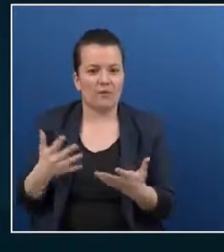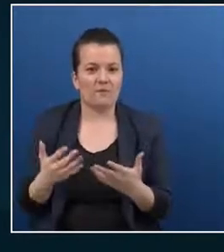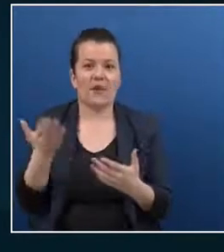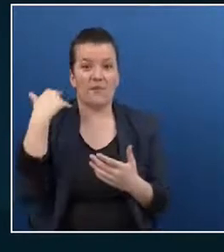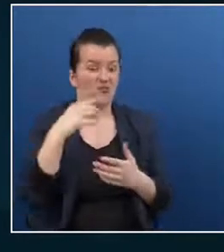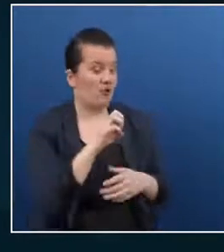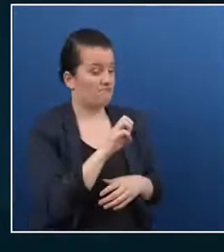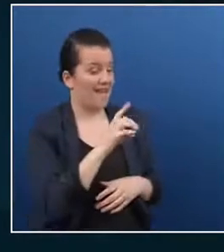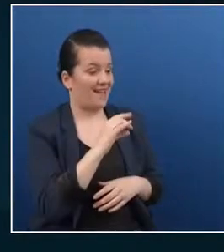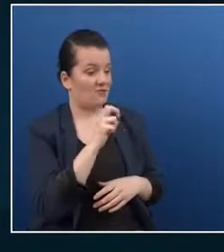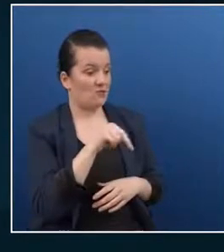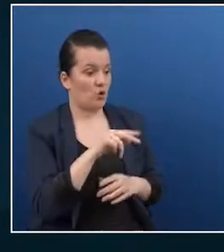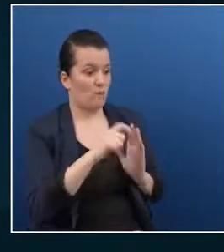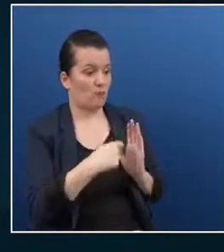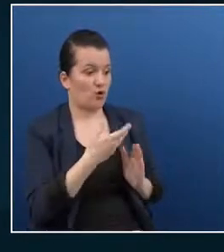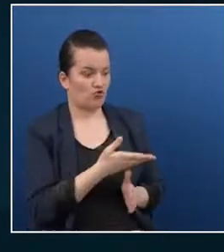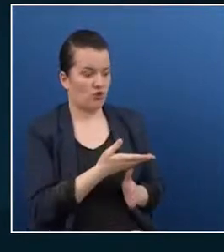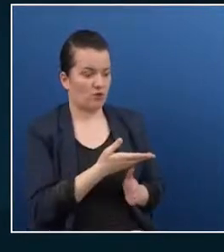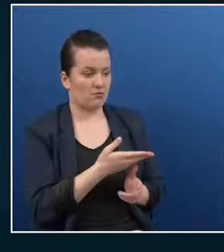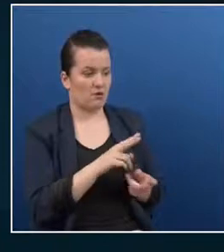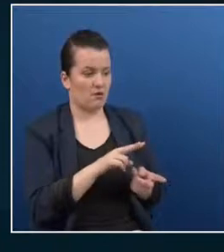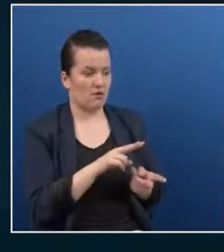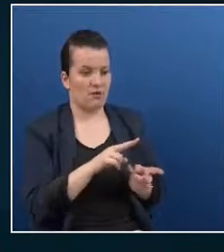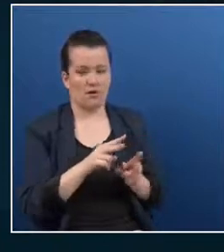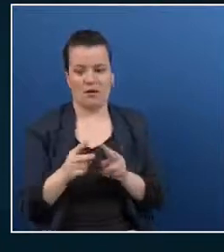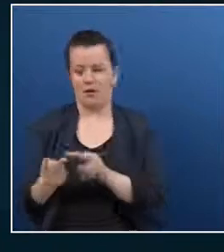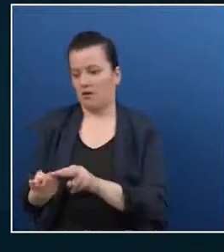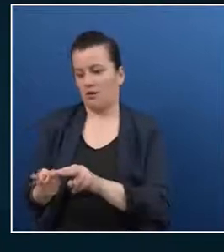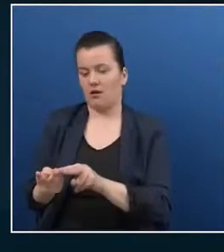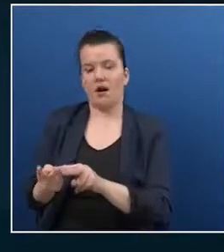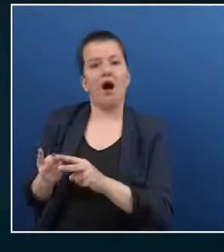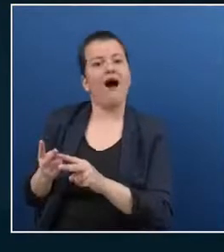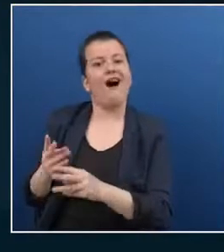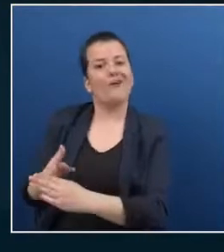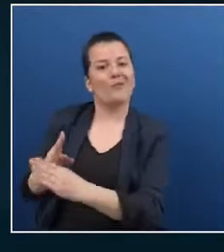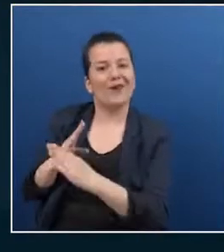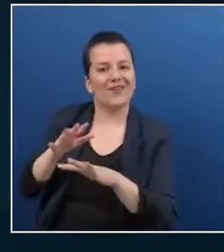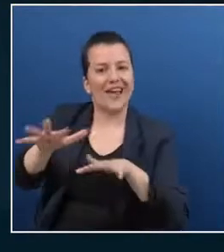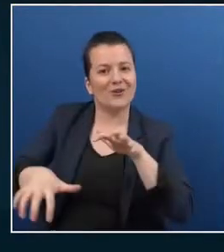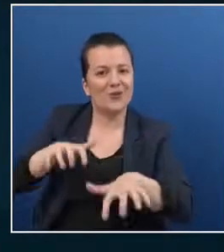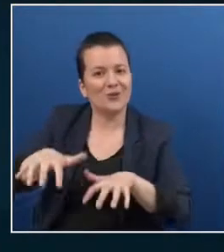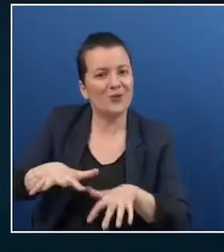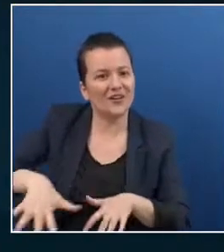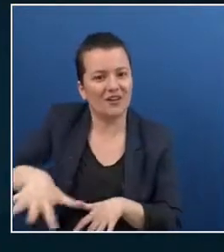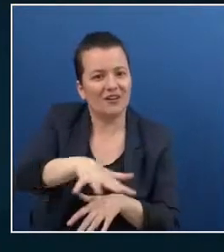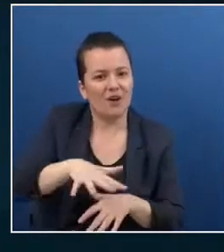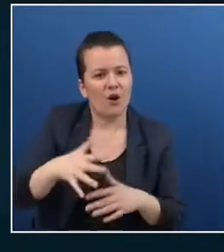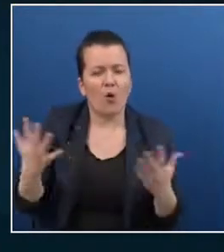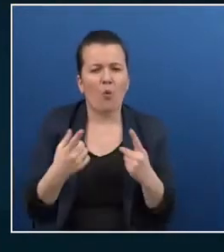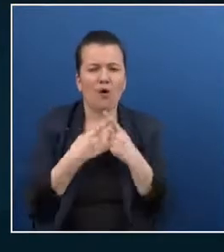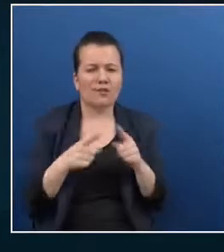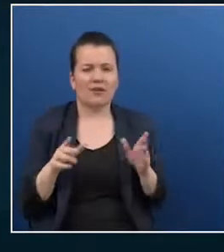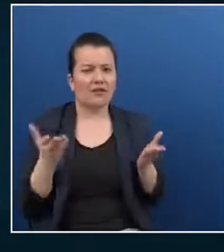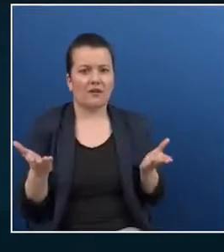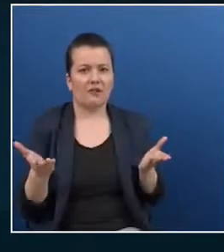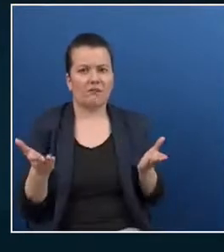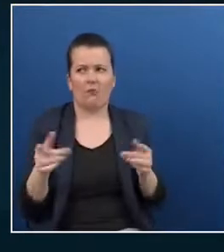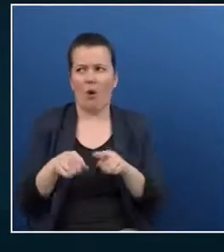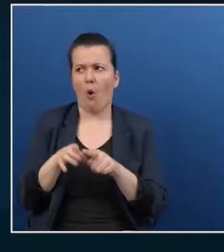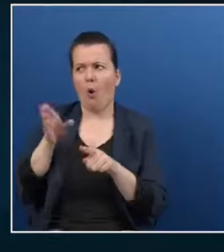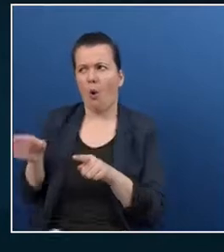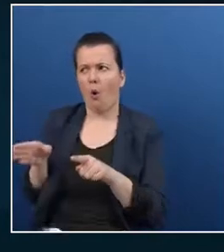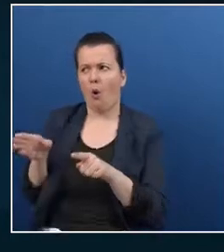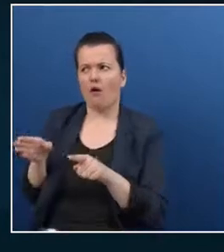Edison into anti-poaching, well, what is the real difference between shoplifting or